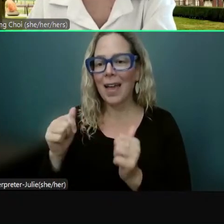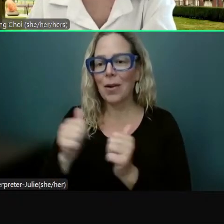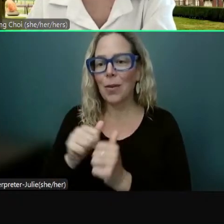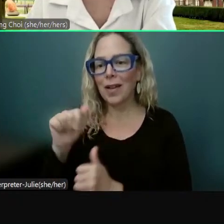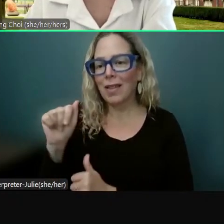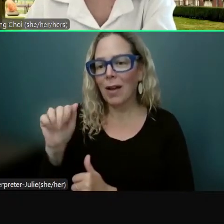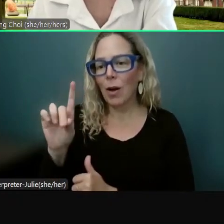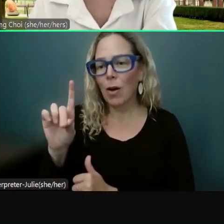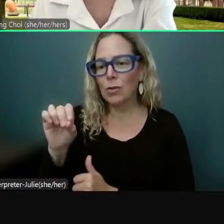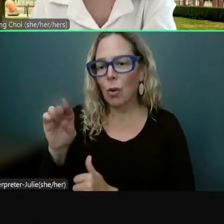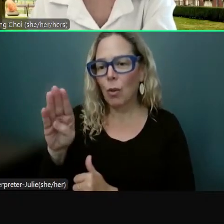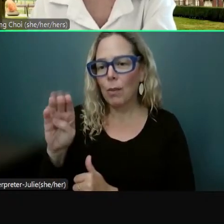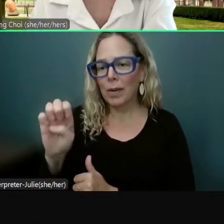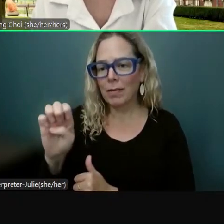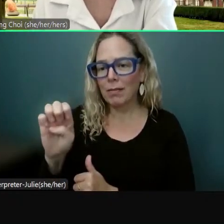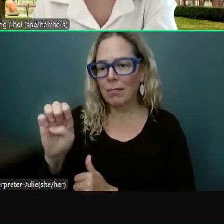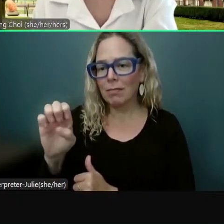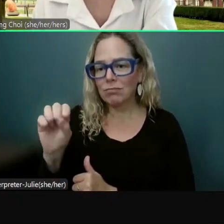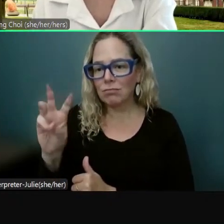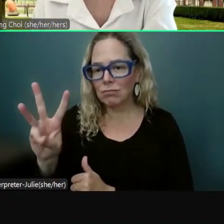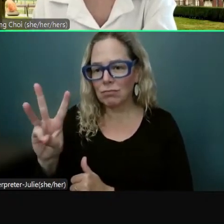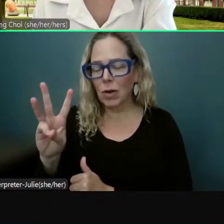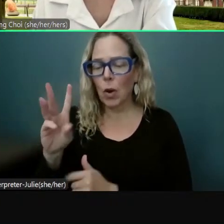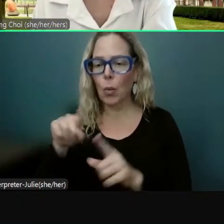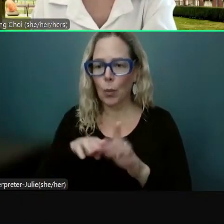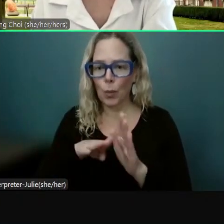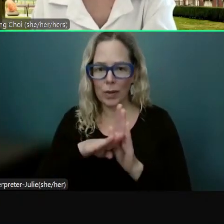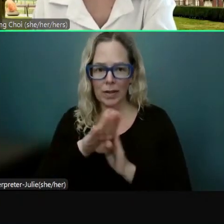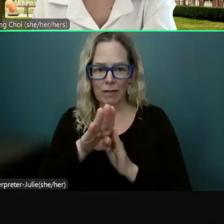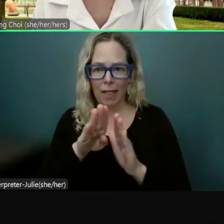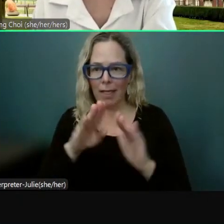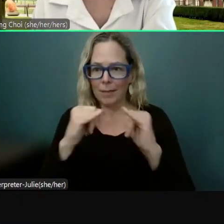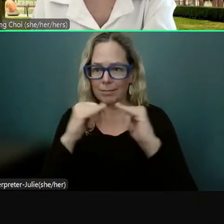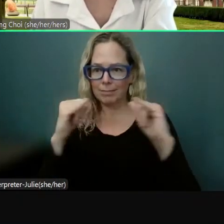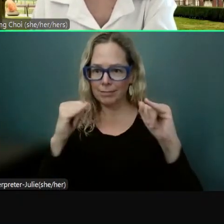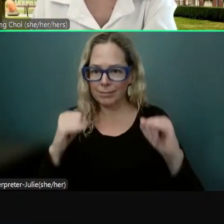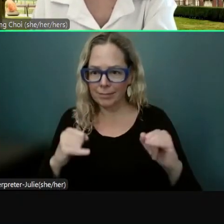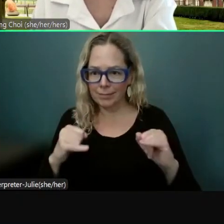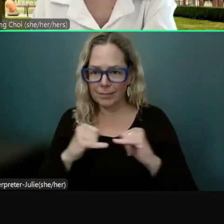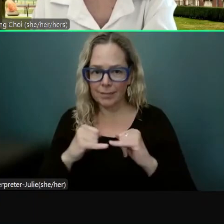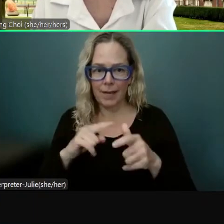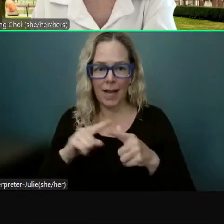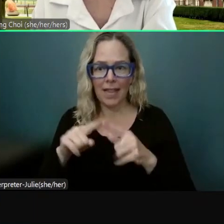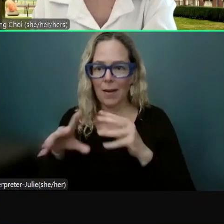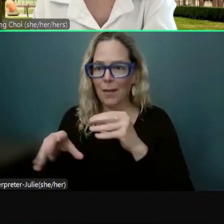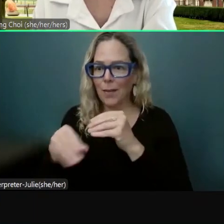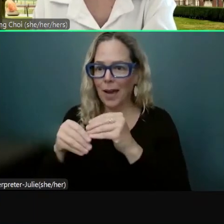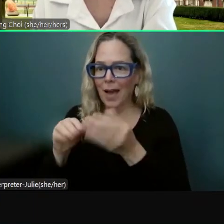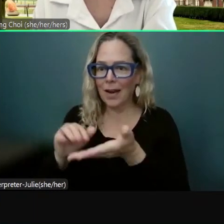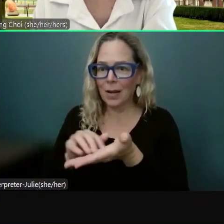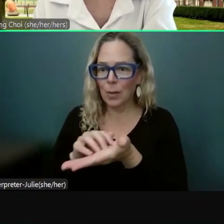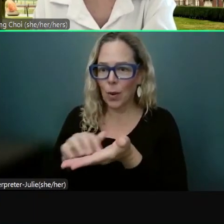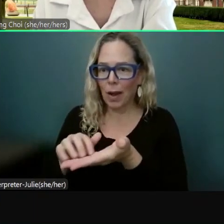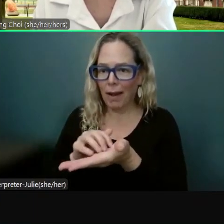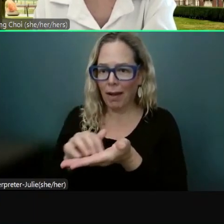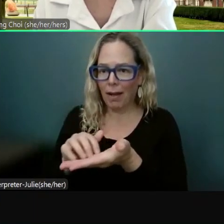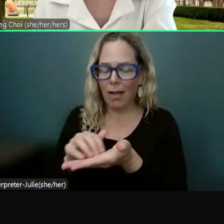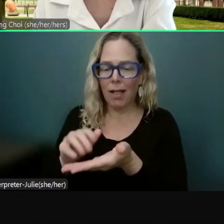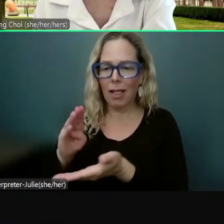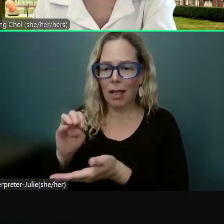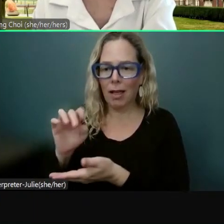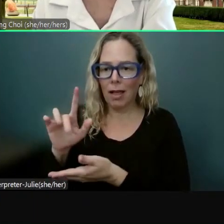the overall outlines. And then we add some Braille information and